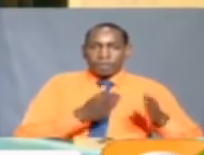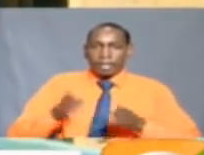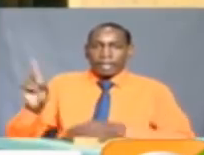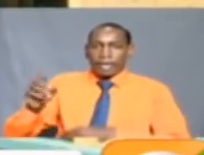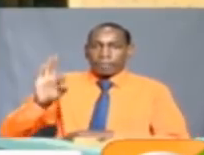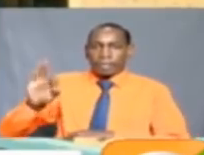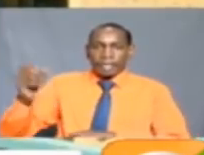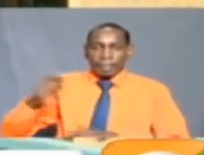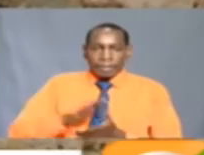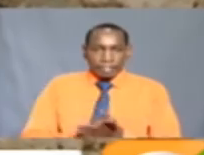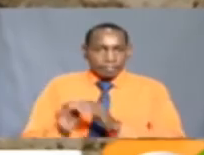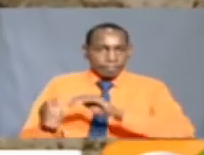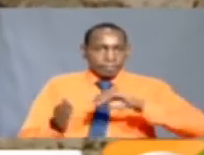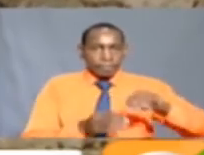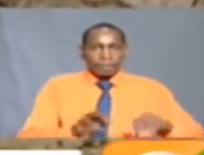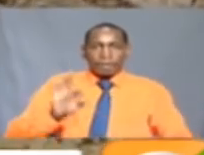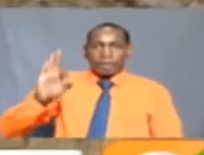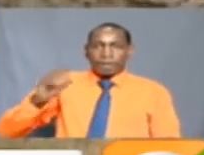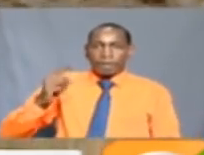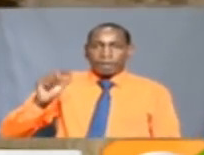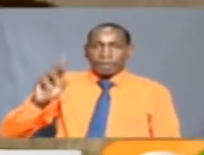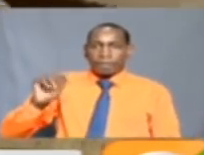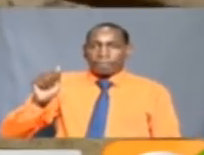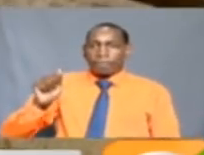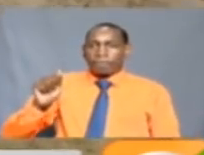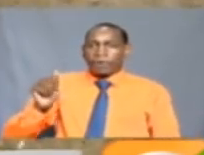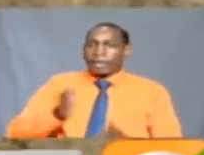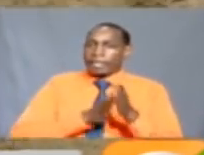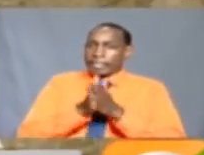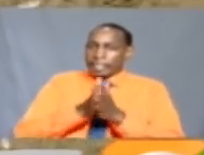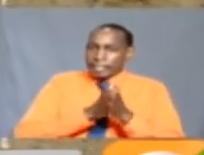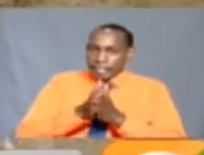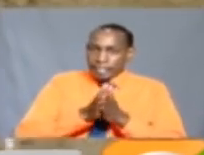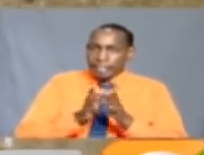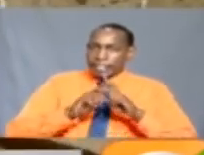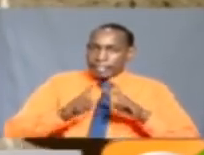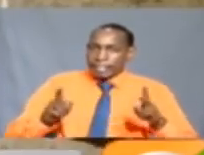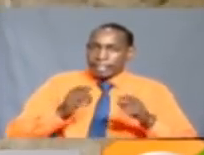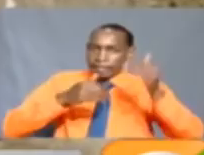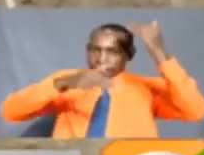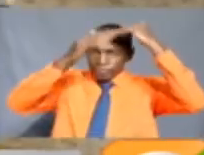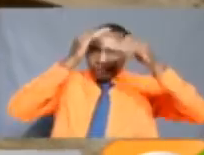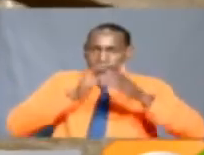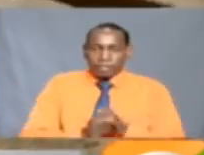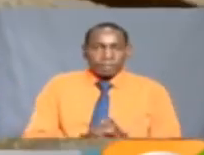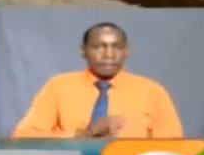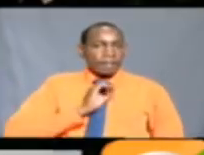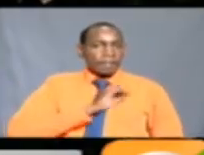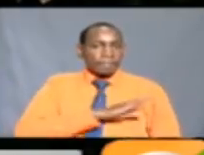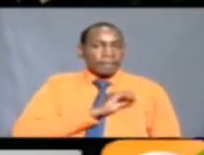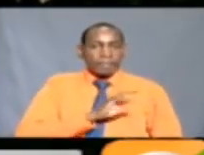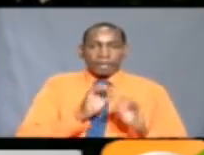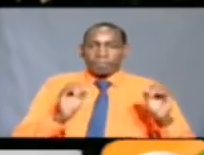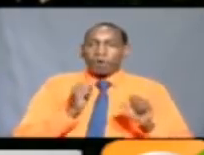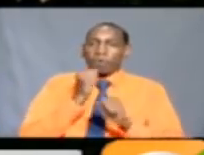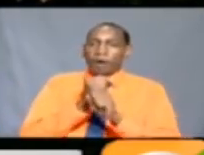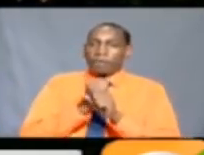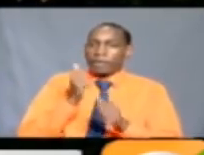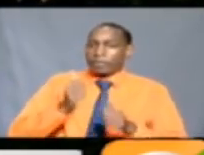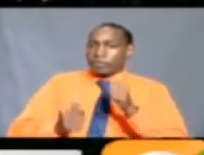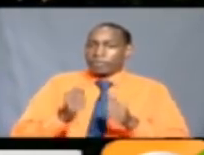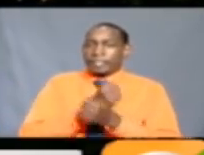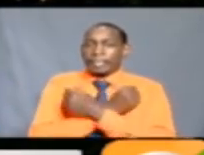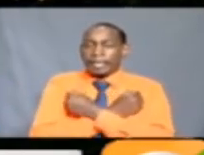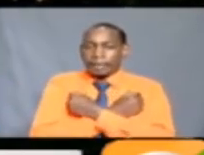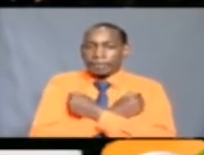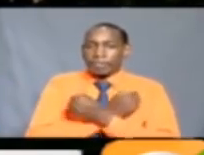For Flora, it was pure curiosity that got her into the profession. Siogopi sababu ni kazi napenda.